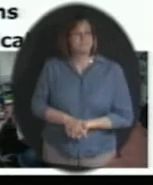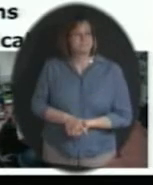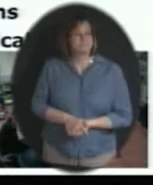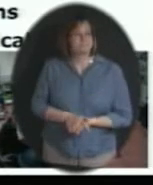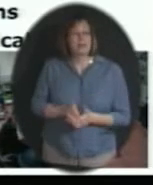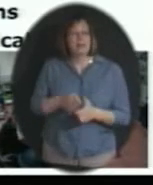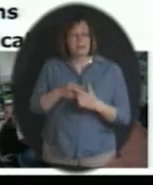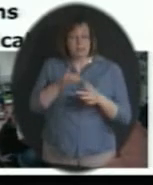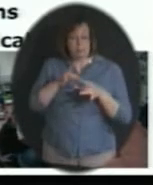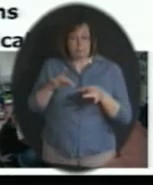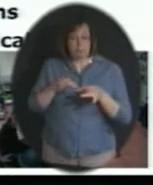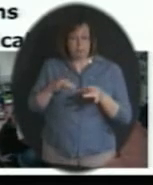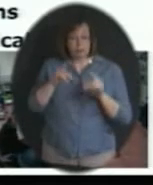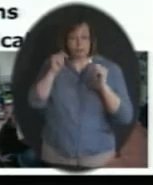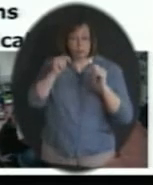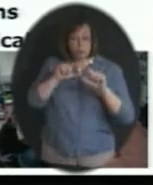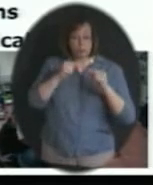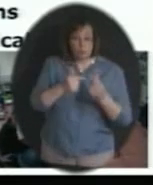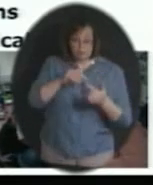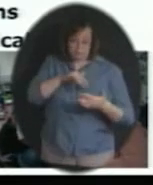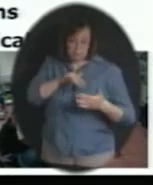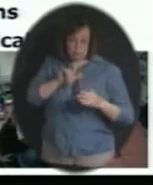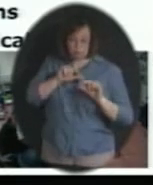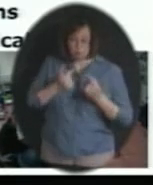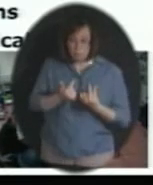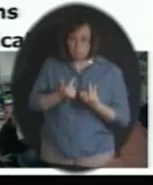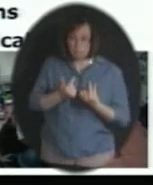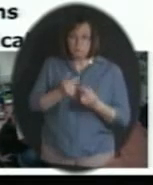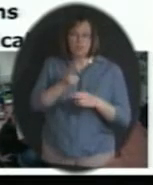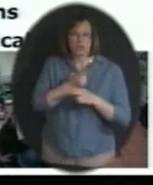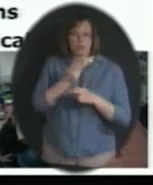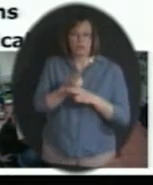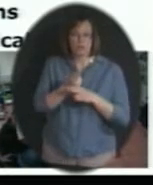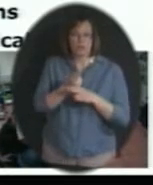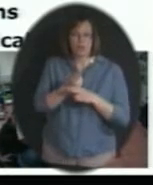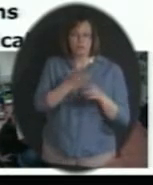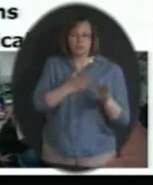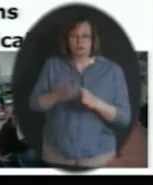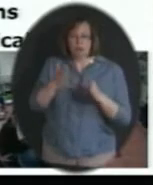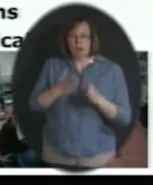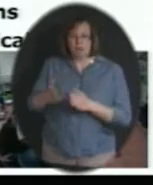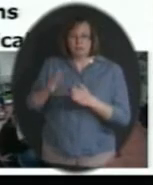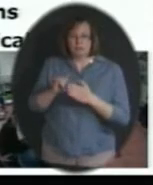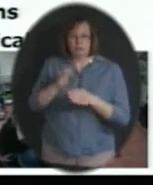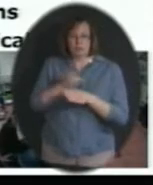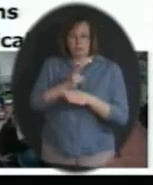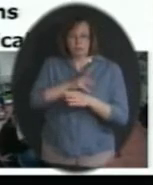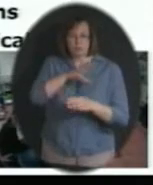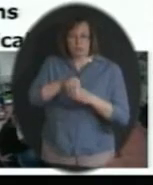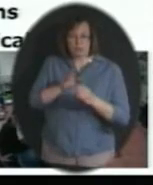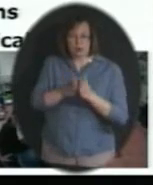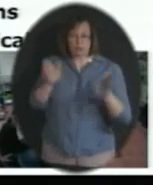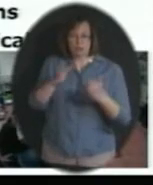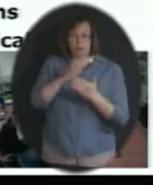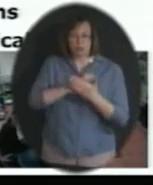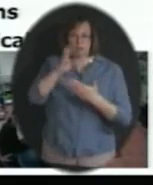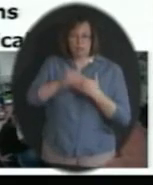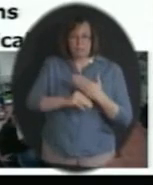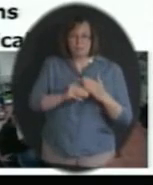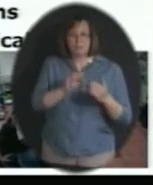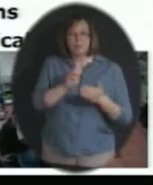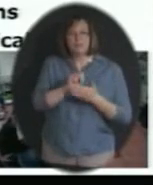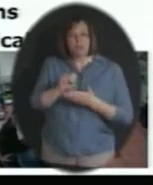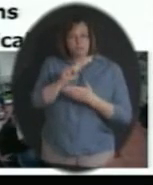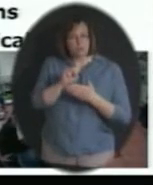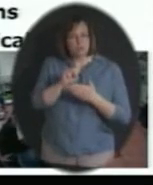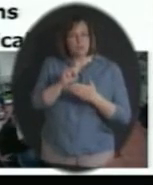Then I mentioned the tutorial groups, the study groups. They utilize strategies that we utilize in our general curriculum, Socratic seminar and